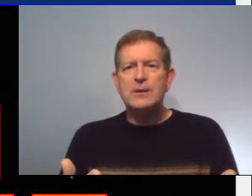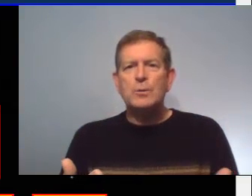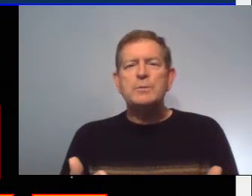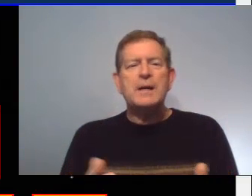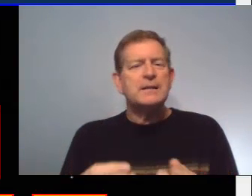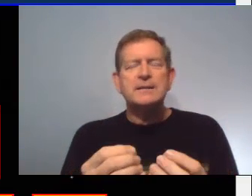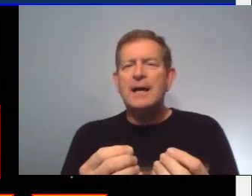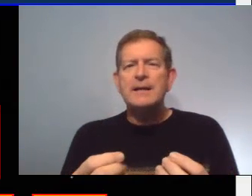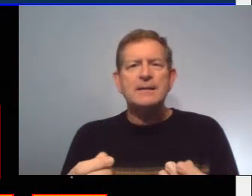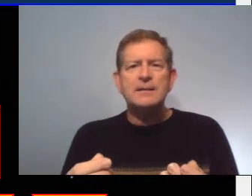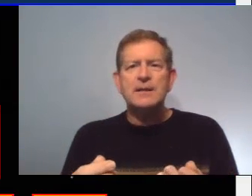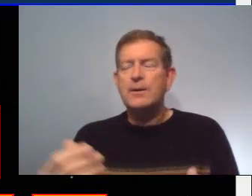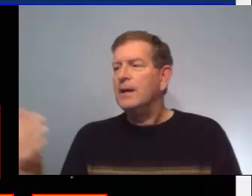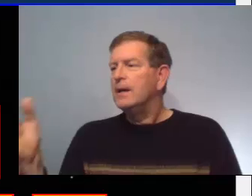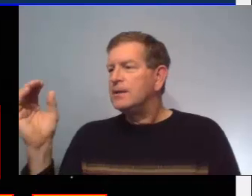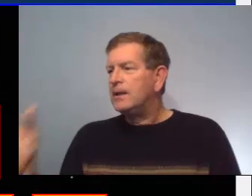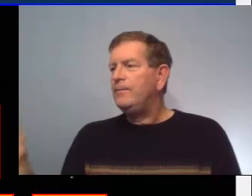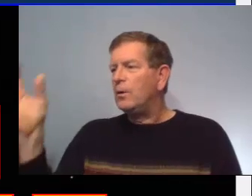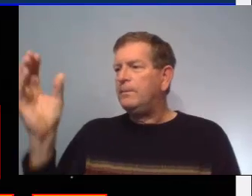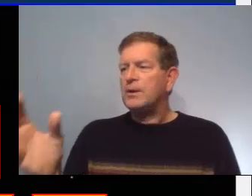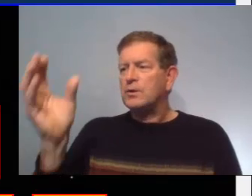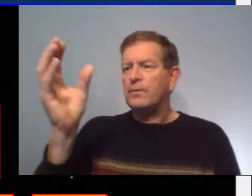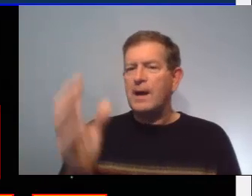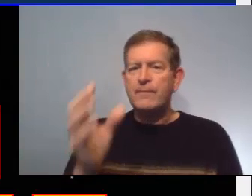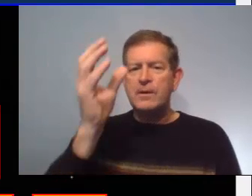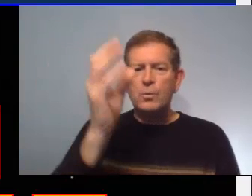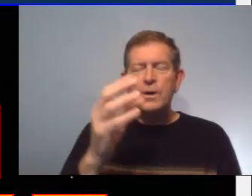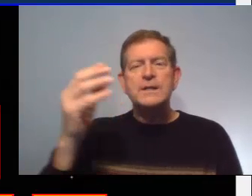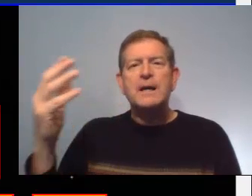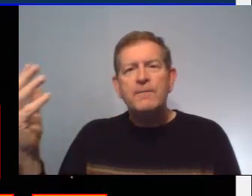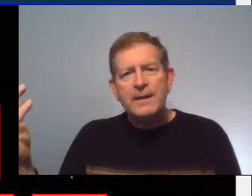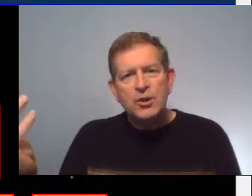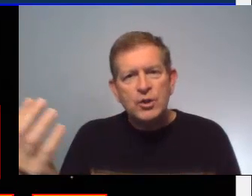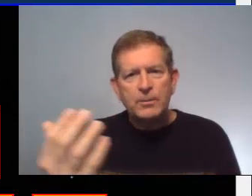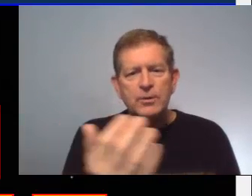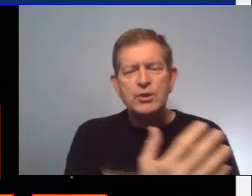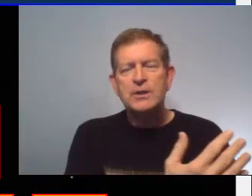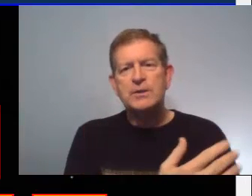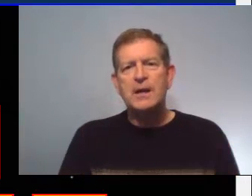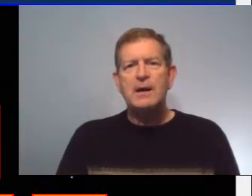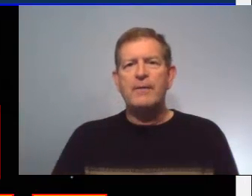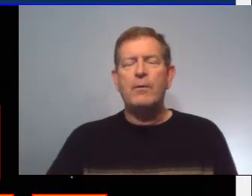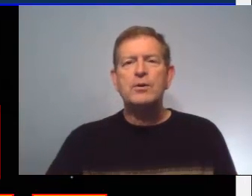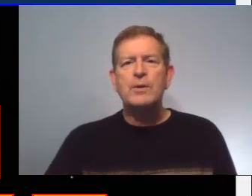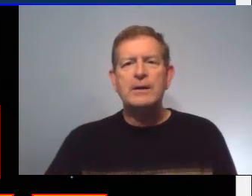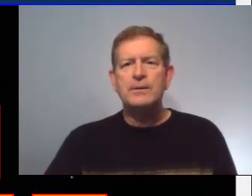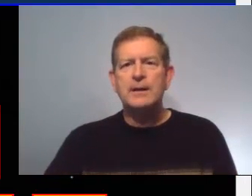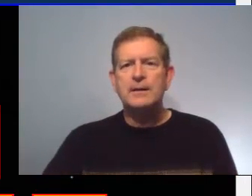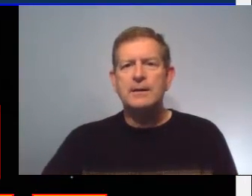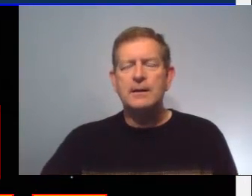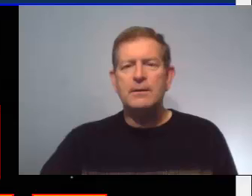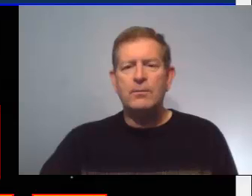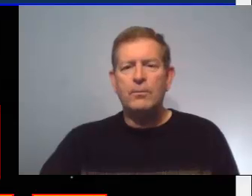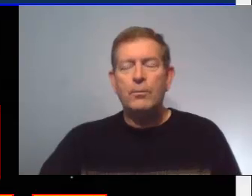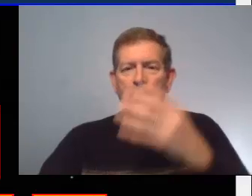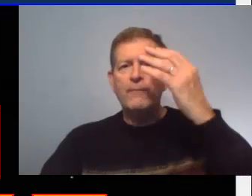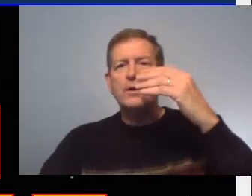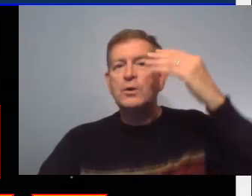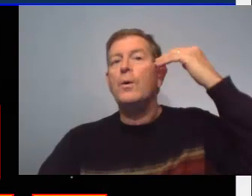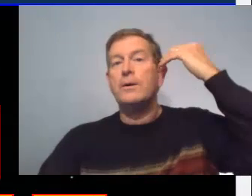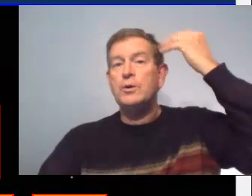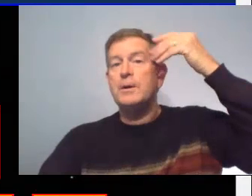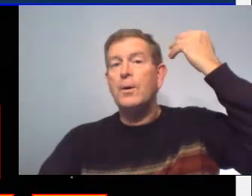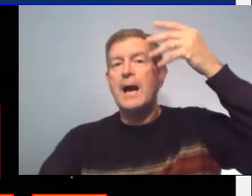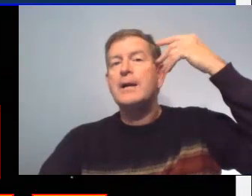the case? Well, it's because it's not necessary to give you a picture for every word to convey the general gist of what we're trying to, of